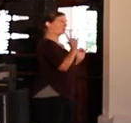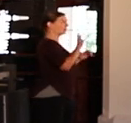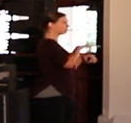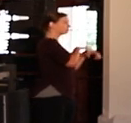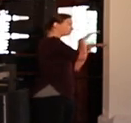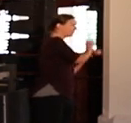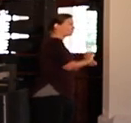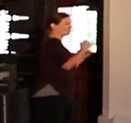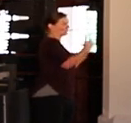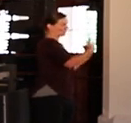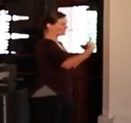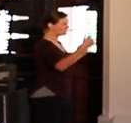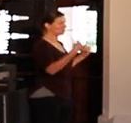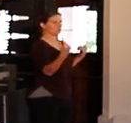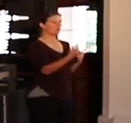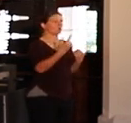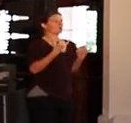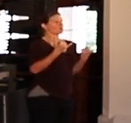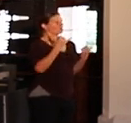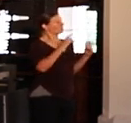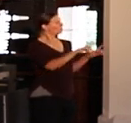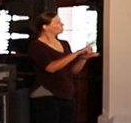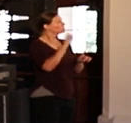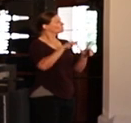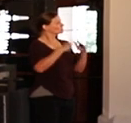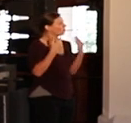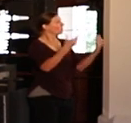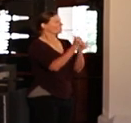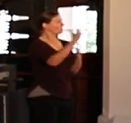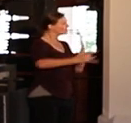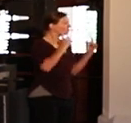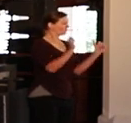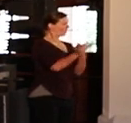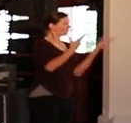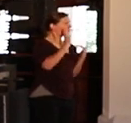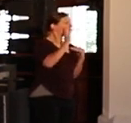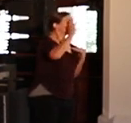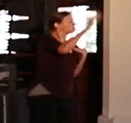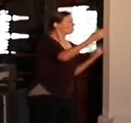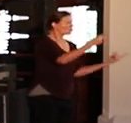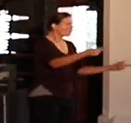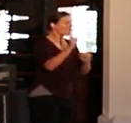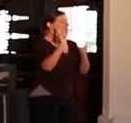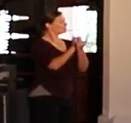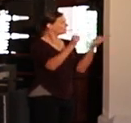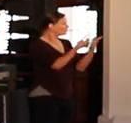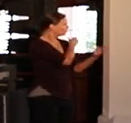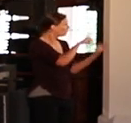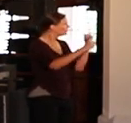love. But we also enter this day with excitement of all that is to come, of new friends to